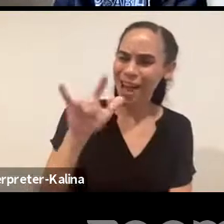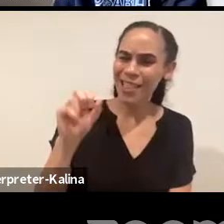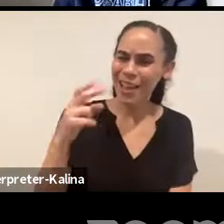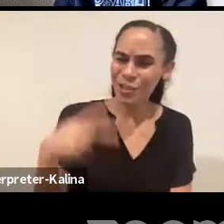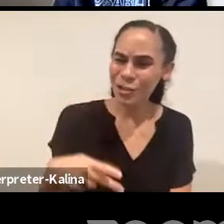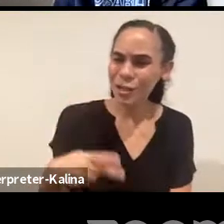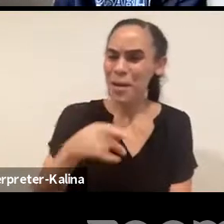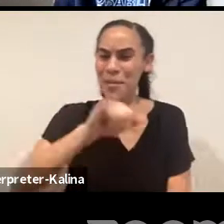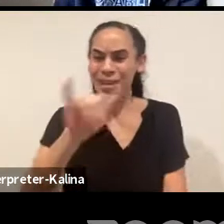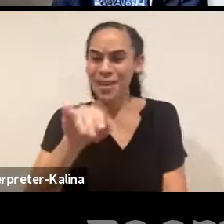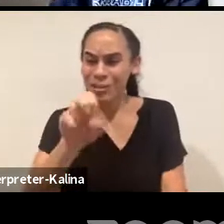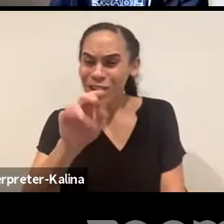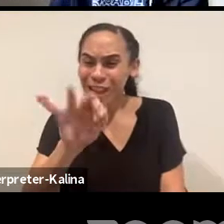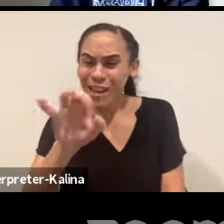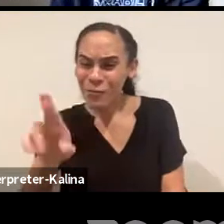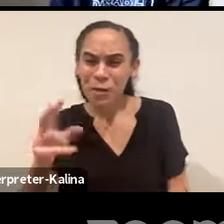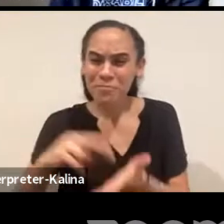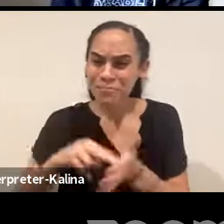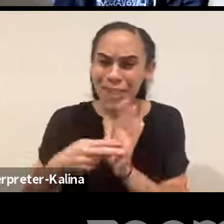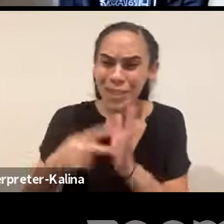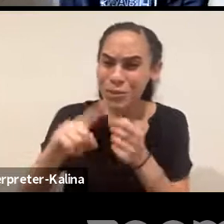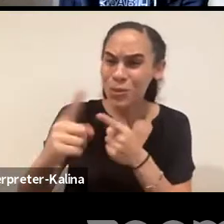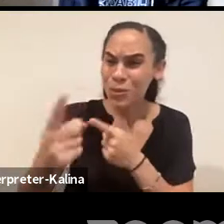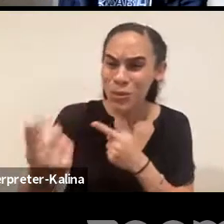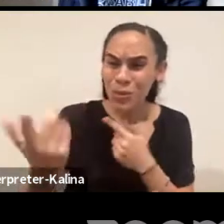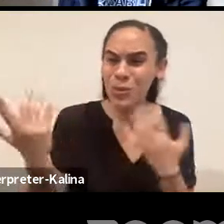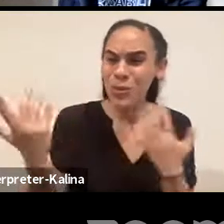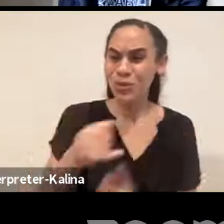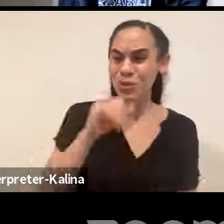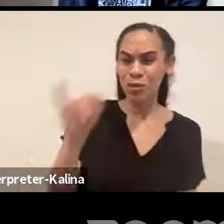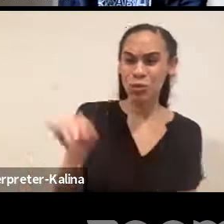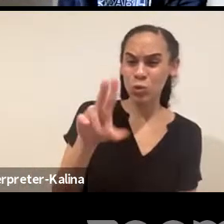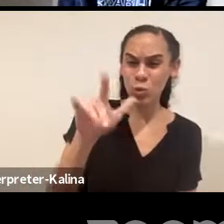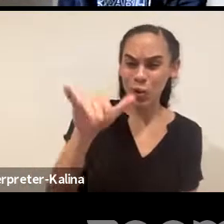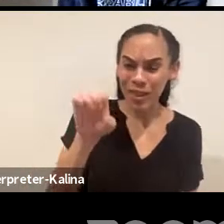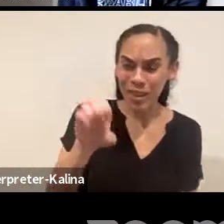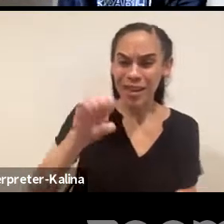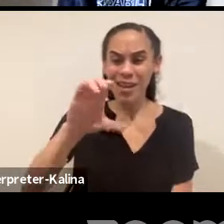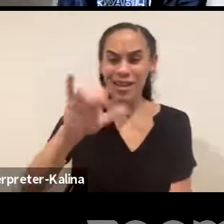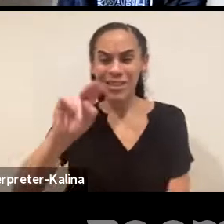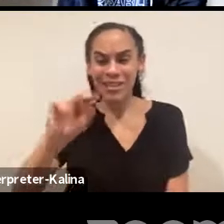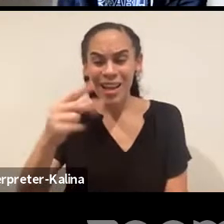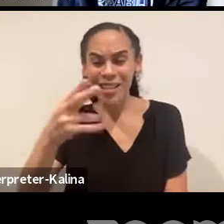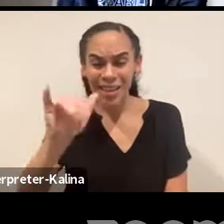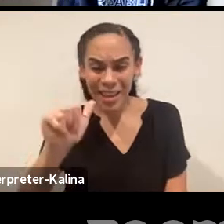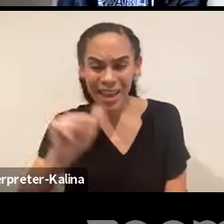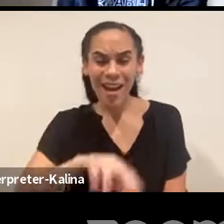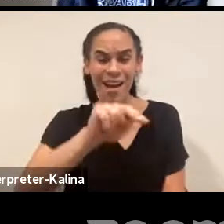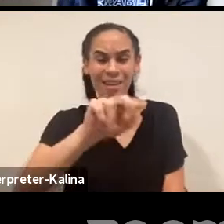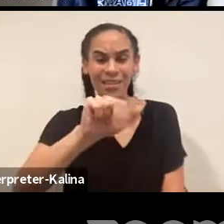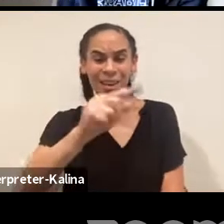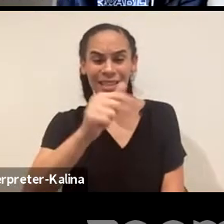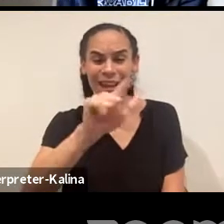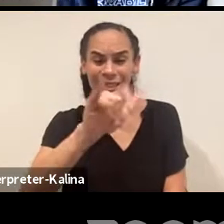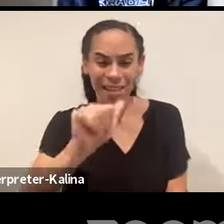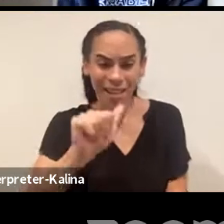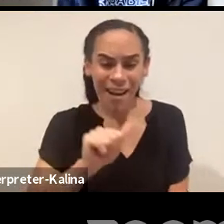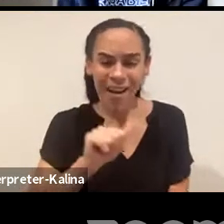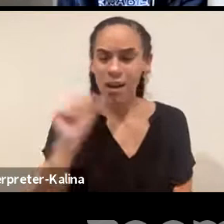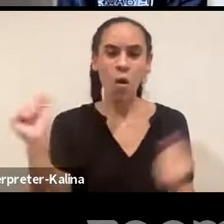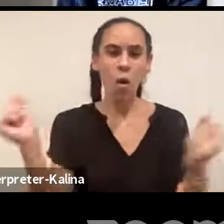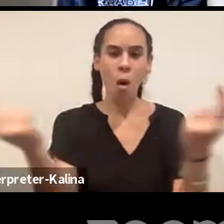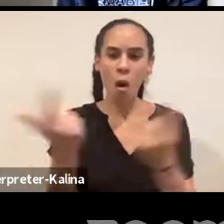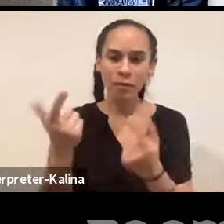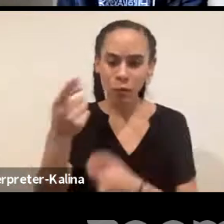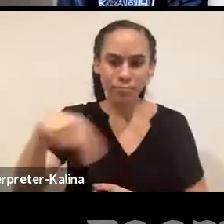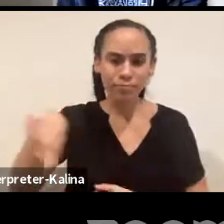Jennifer, what does allyship mean to you? Julie, Cynthia, Natalia, all of you are working on this amazing work, doing